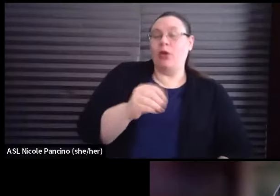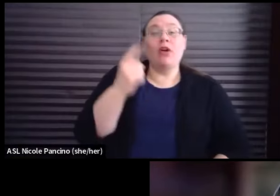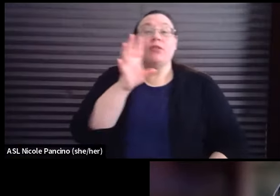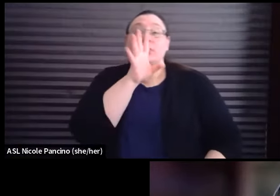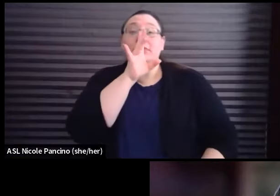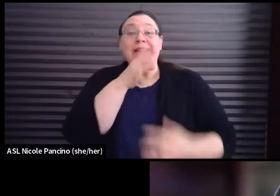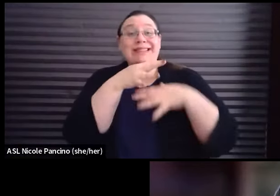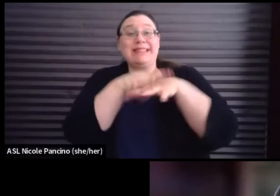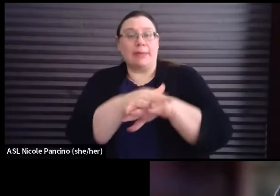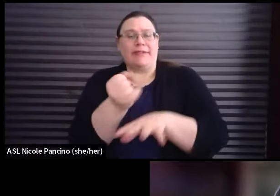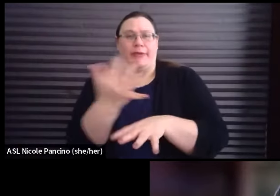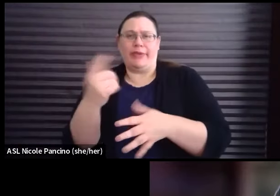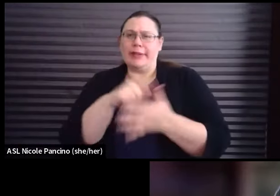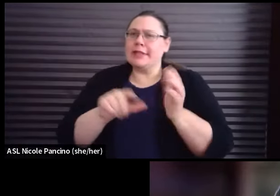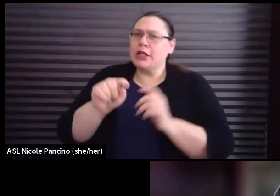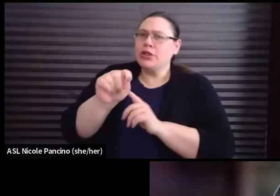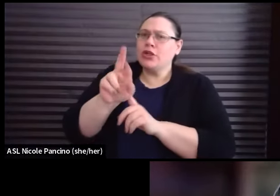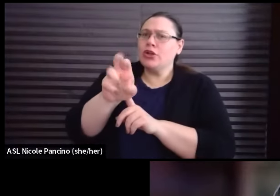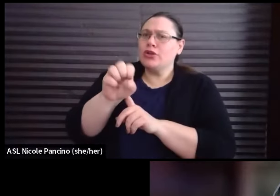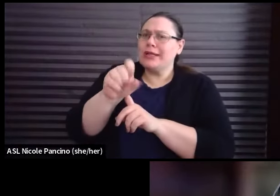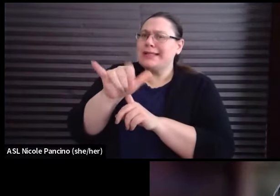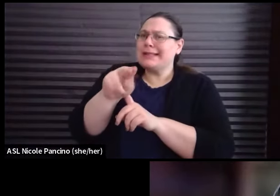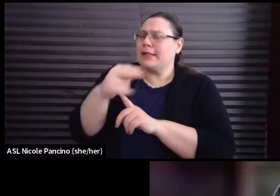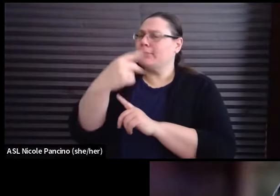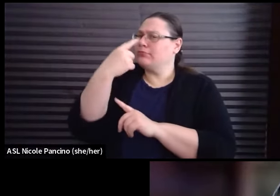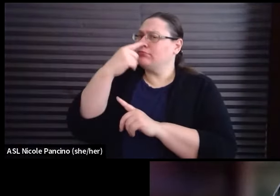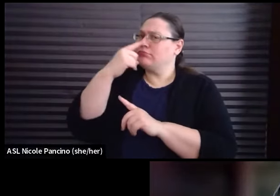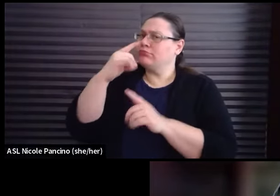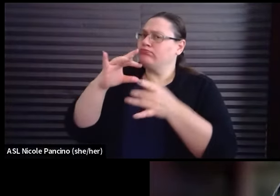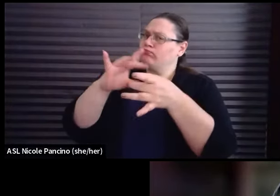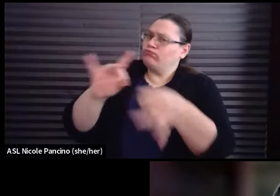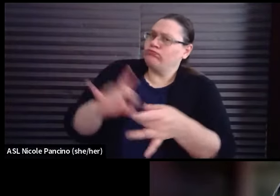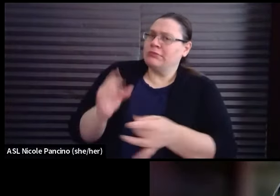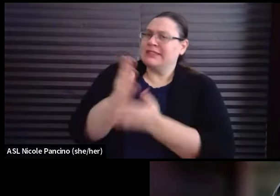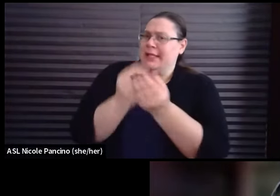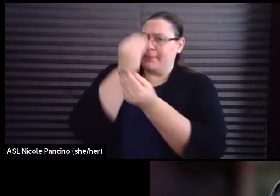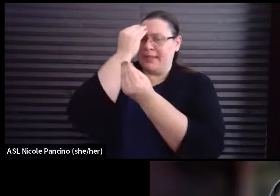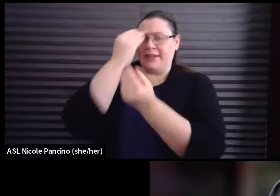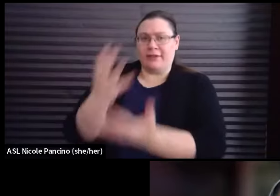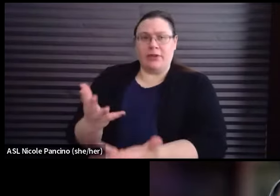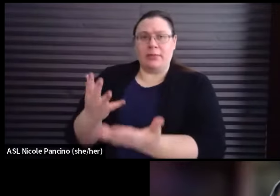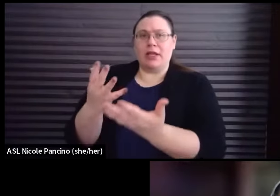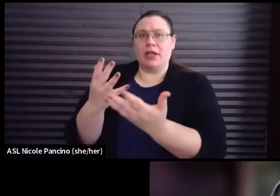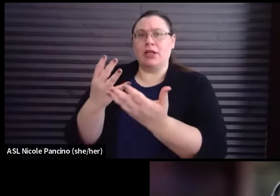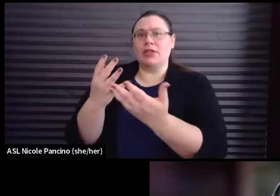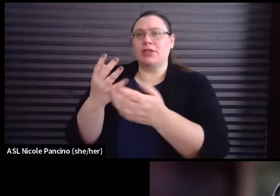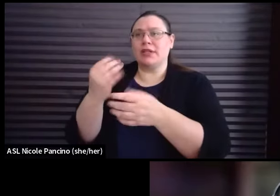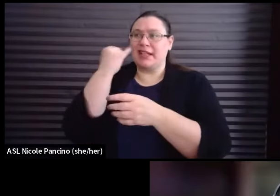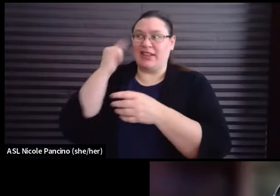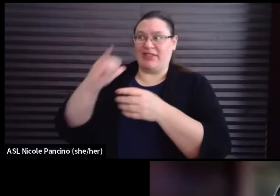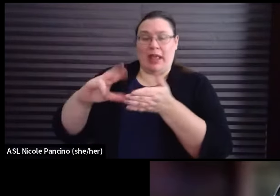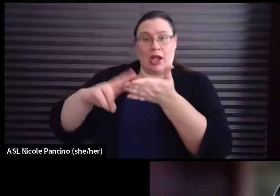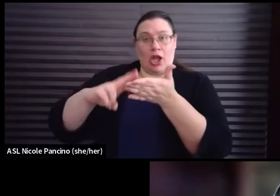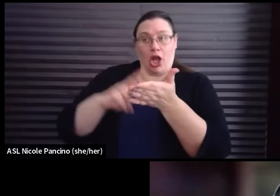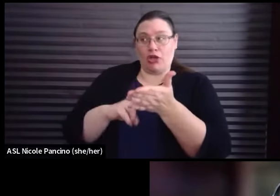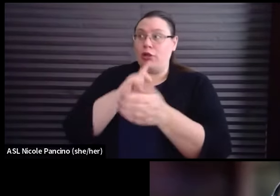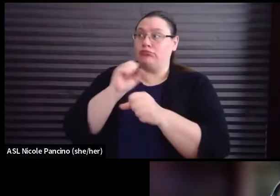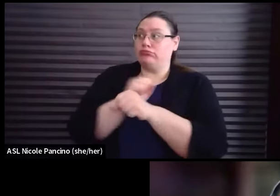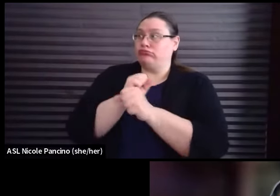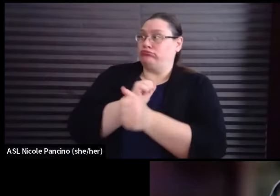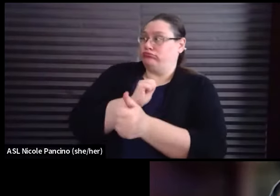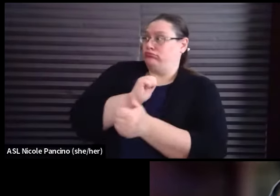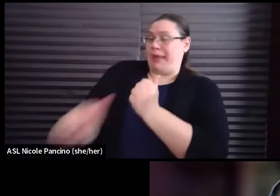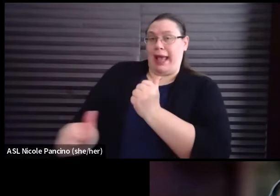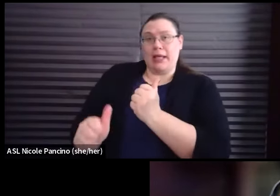there. Treslyn, do you want to share some information on what, if this contract passes, what would improve